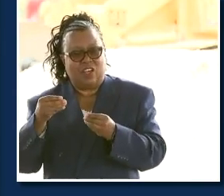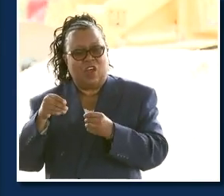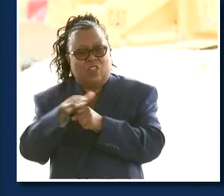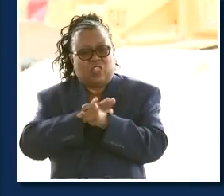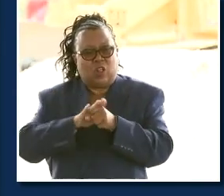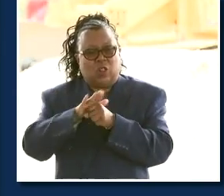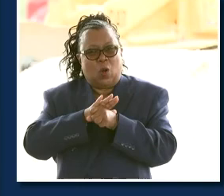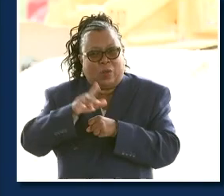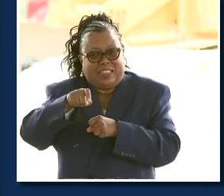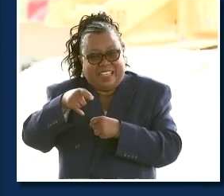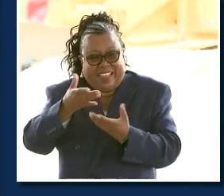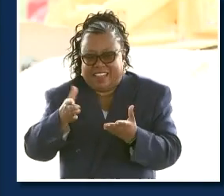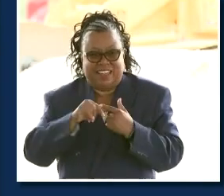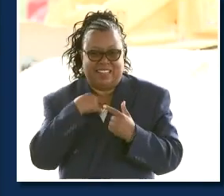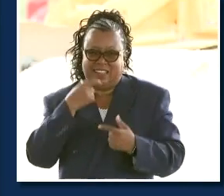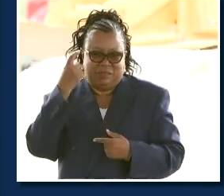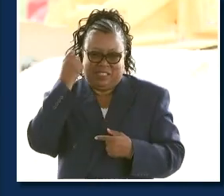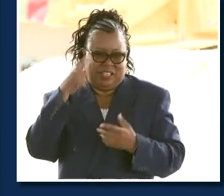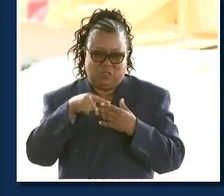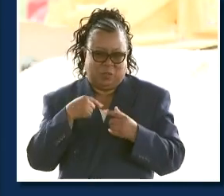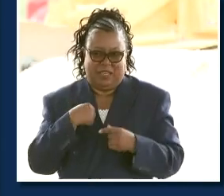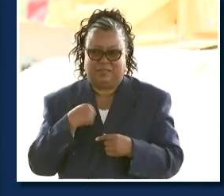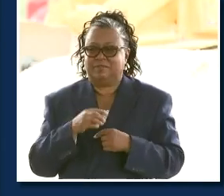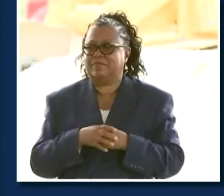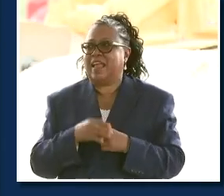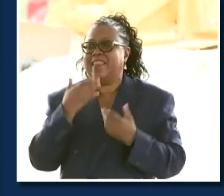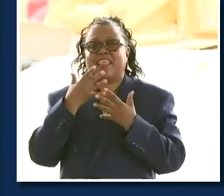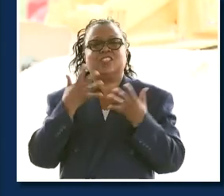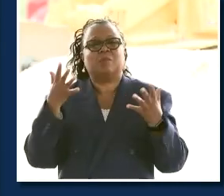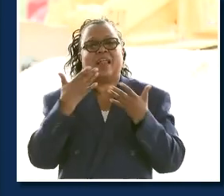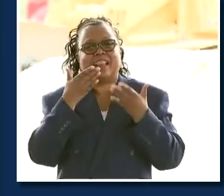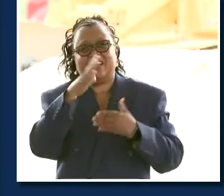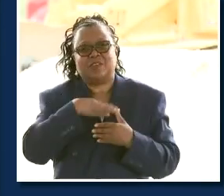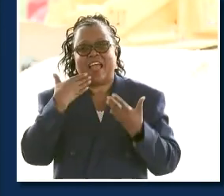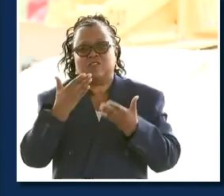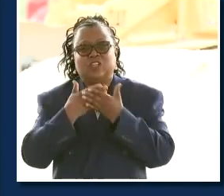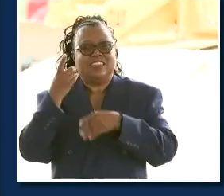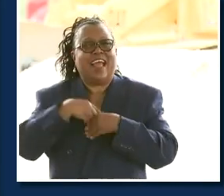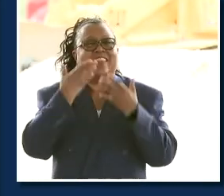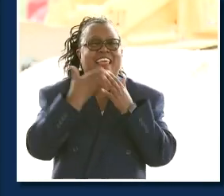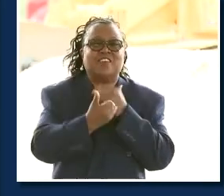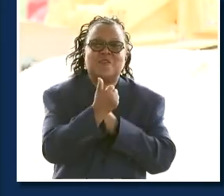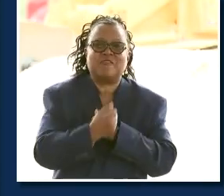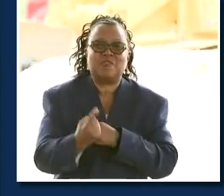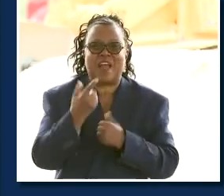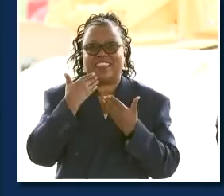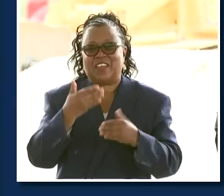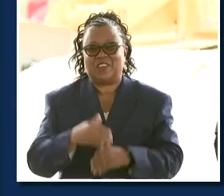localized needs that are there, that doesn't make sense to me. All right, thanks everyone.